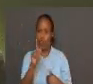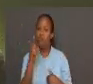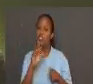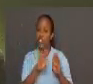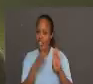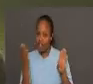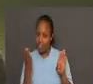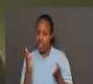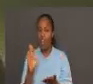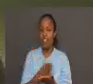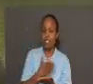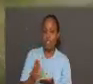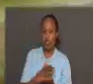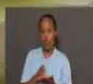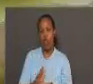for participation.